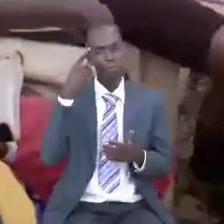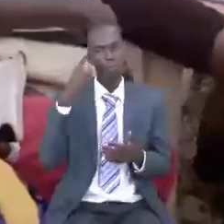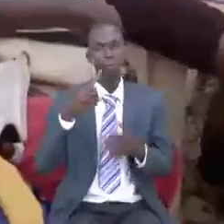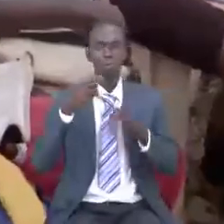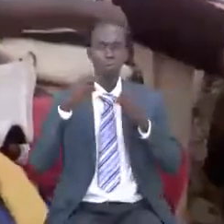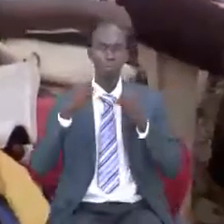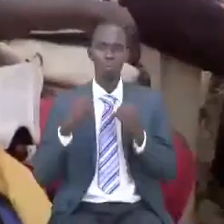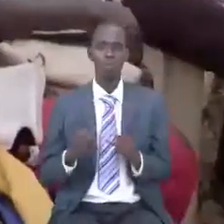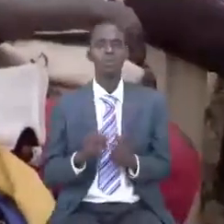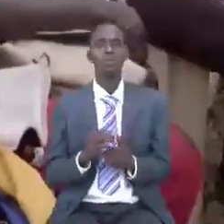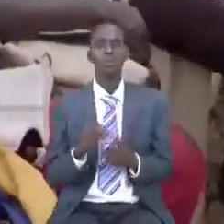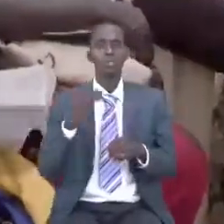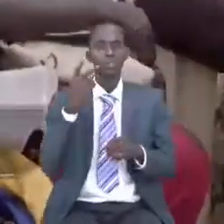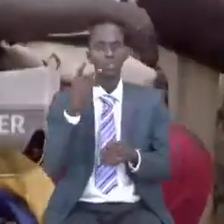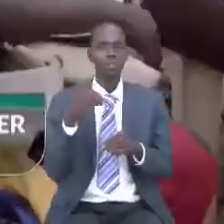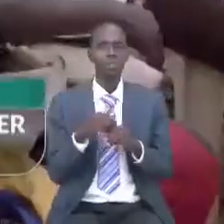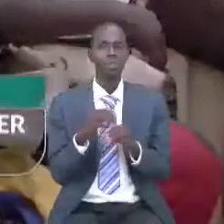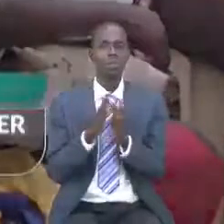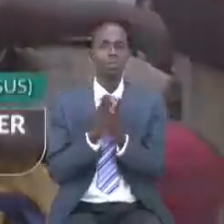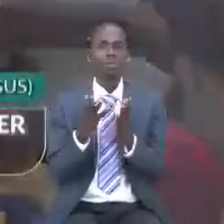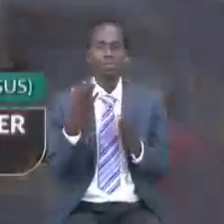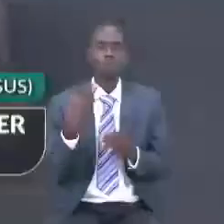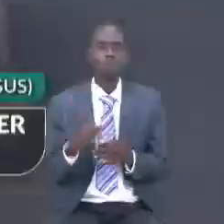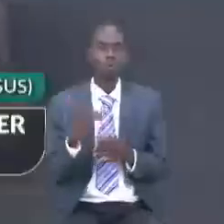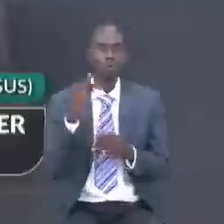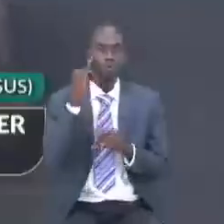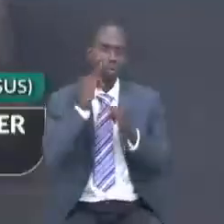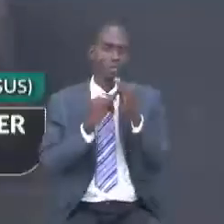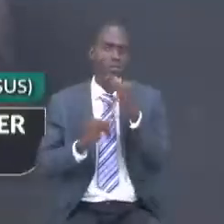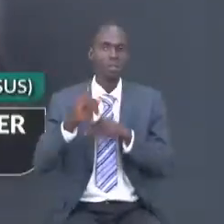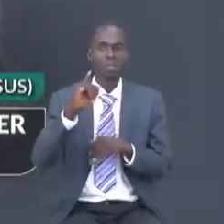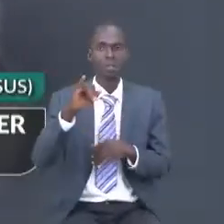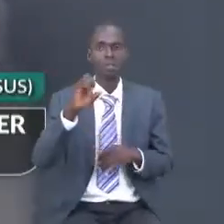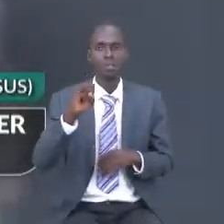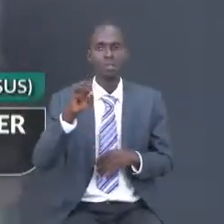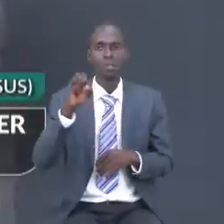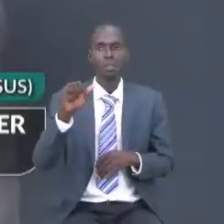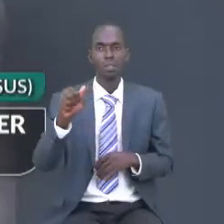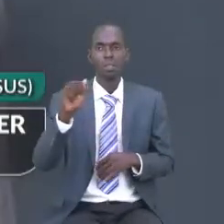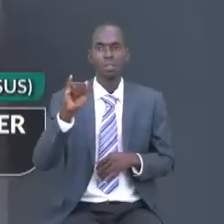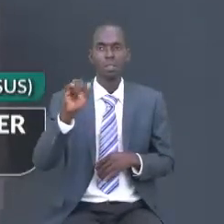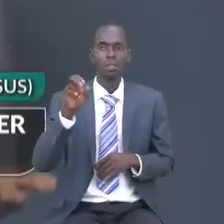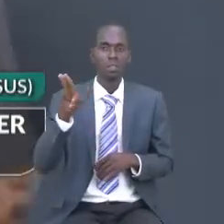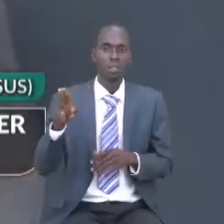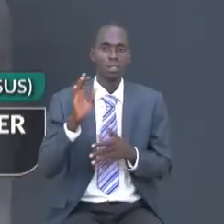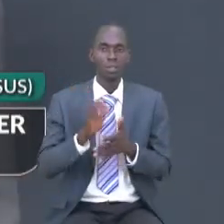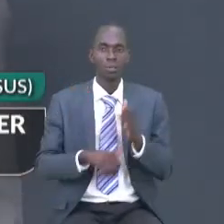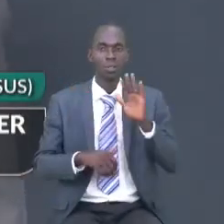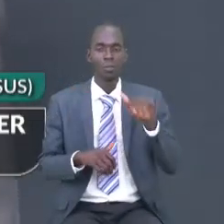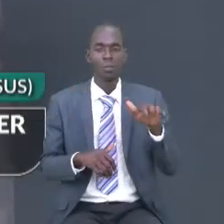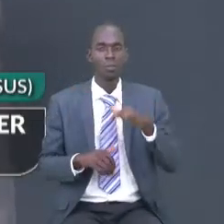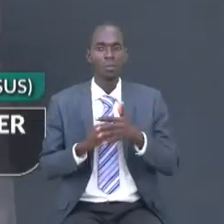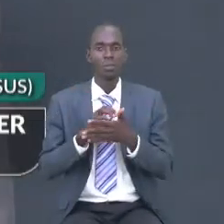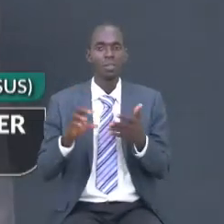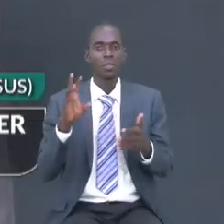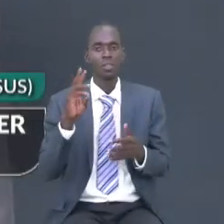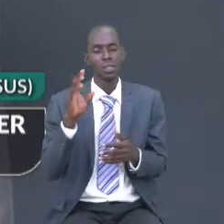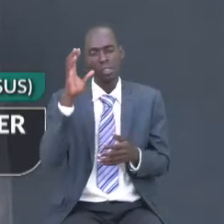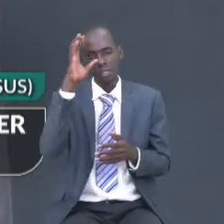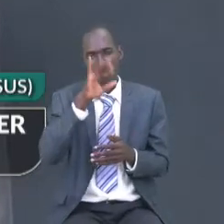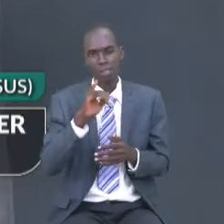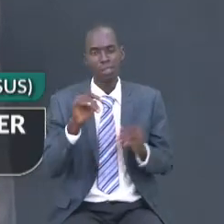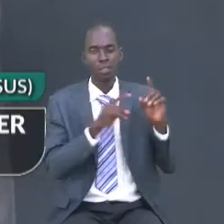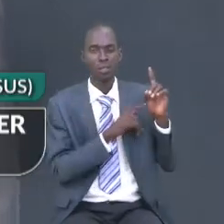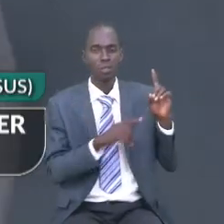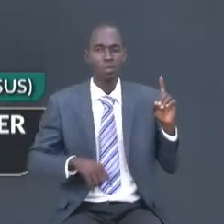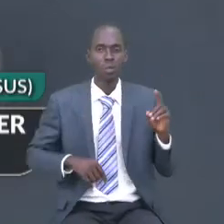power. It tells us in Isaiah chapter 55, reading from verse 6, seek ye the Lord while he